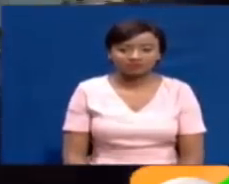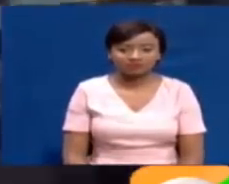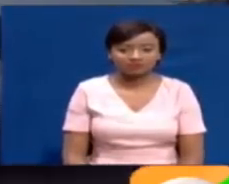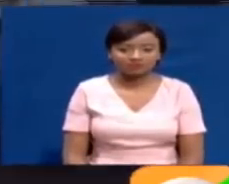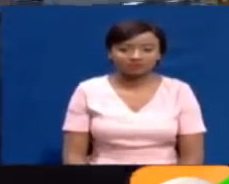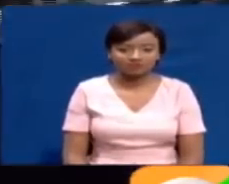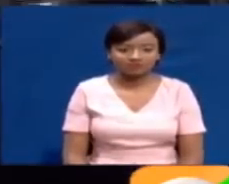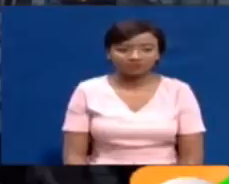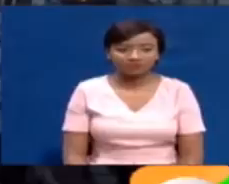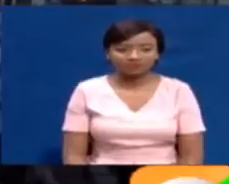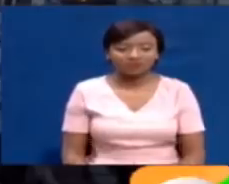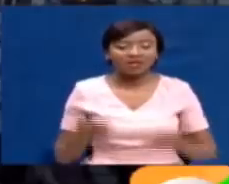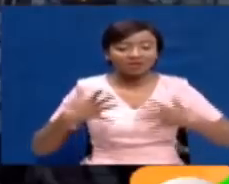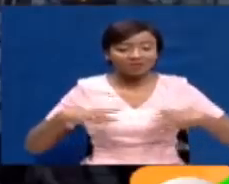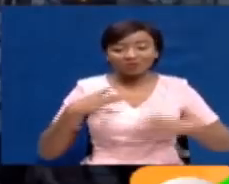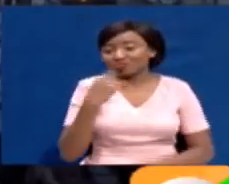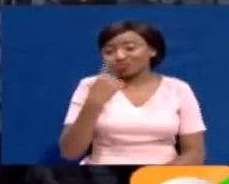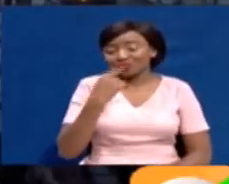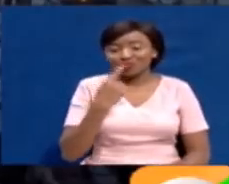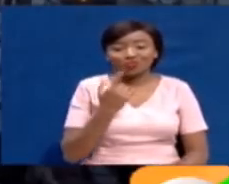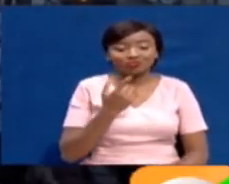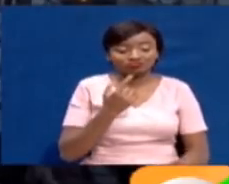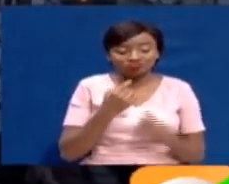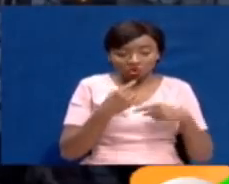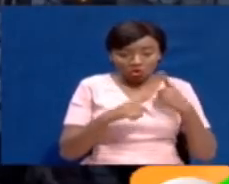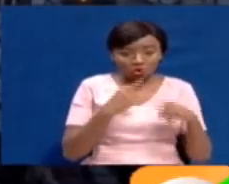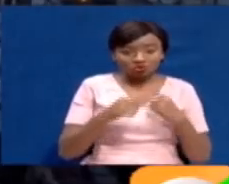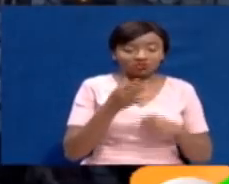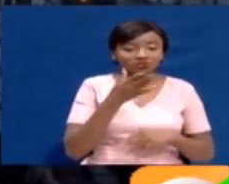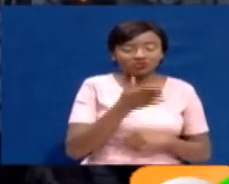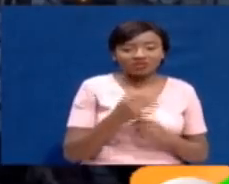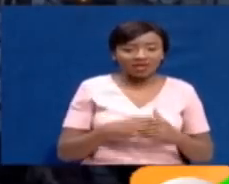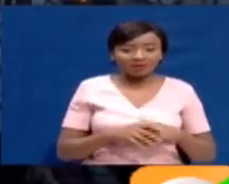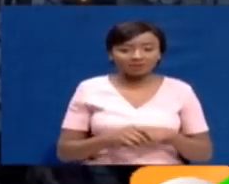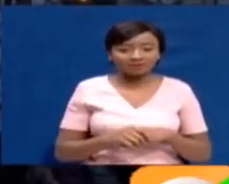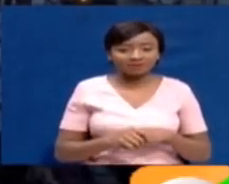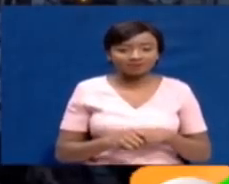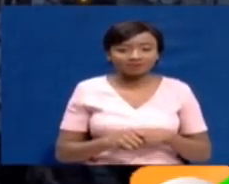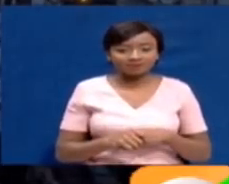For those still holed up in the CBD, time is running fast.